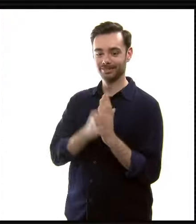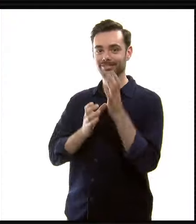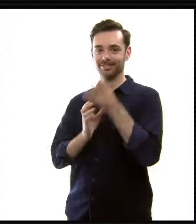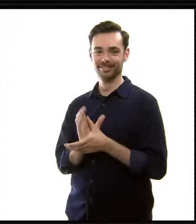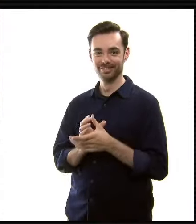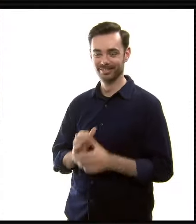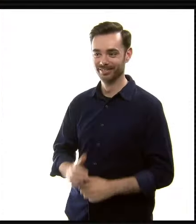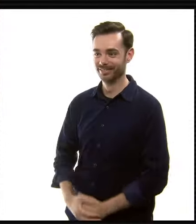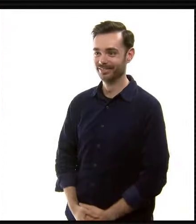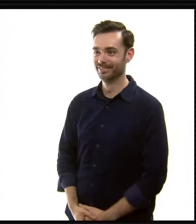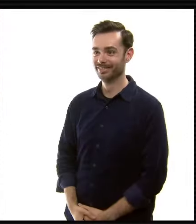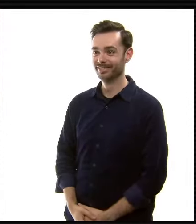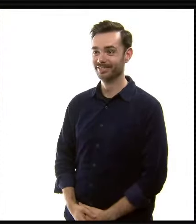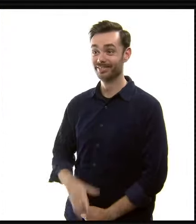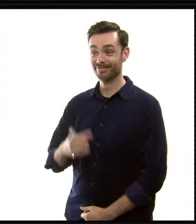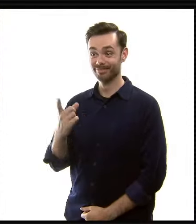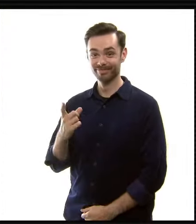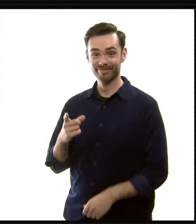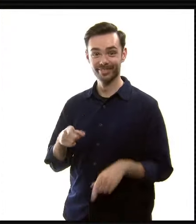Here come the legs.